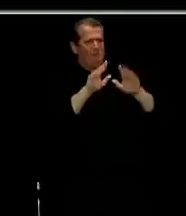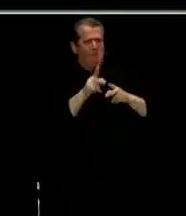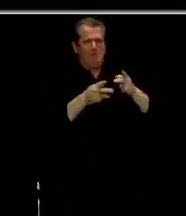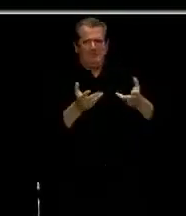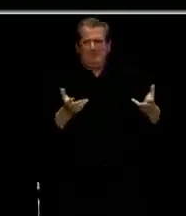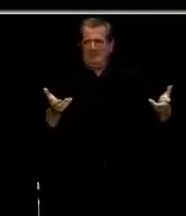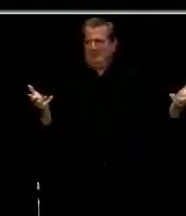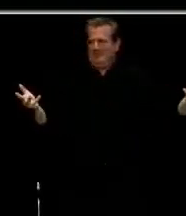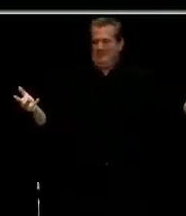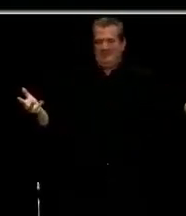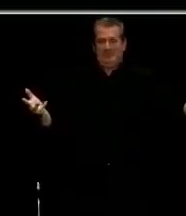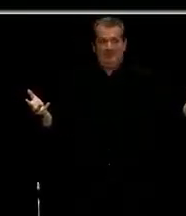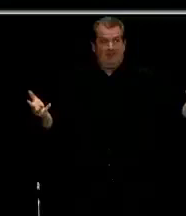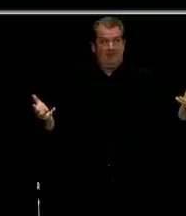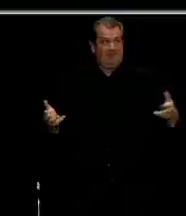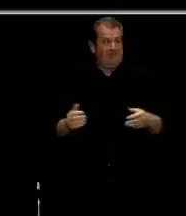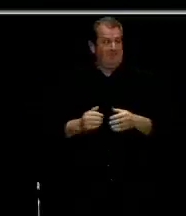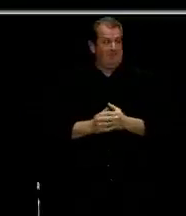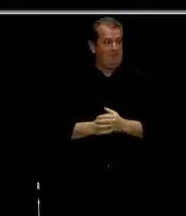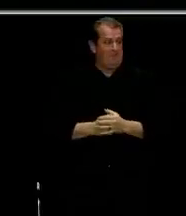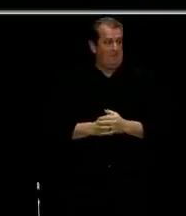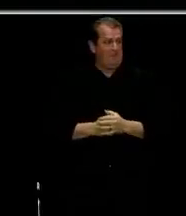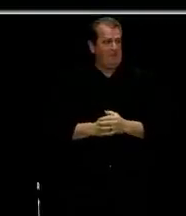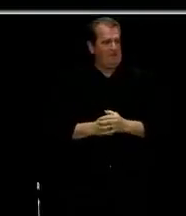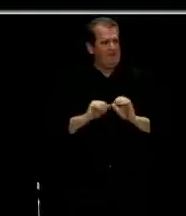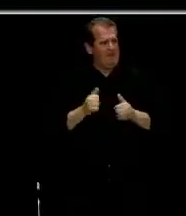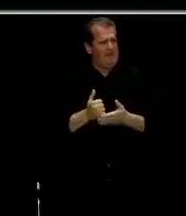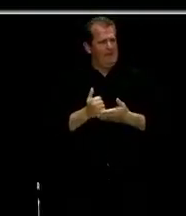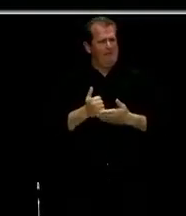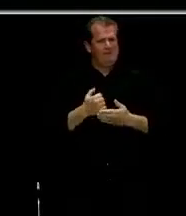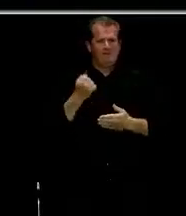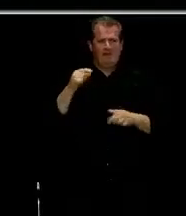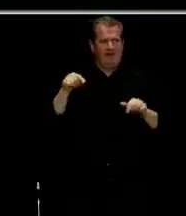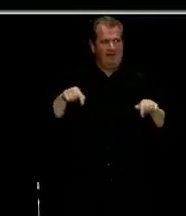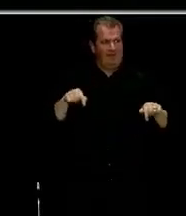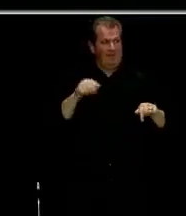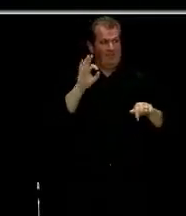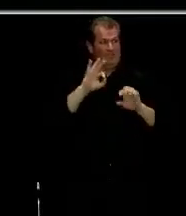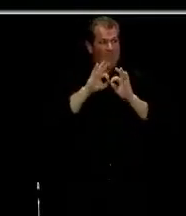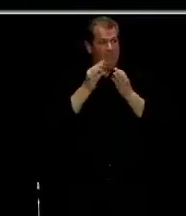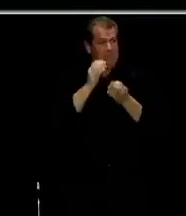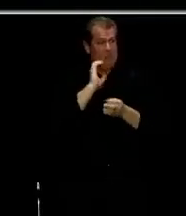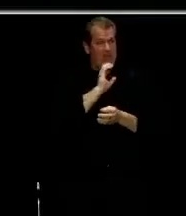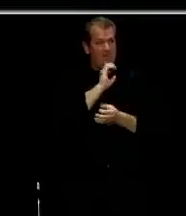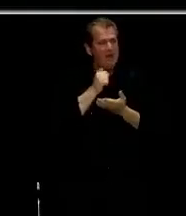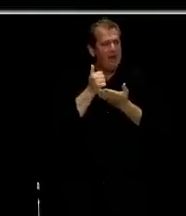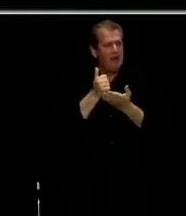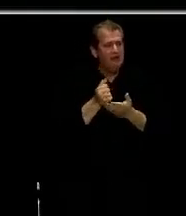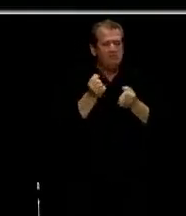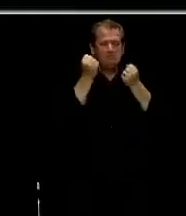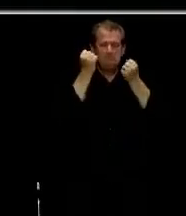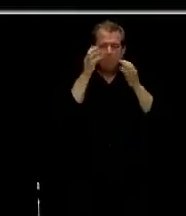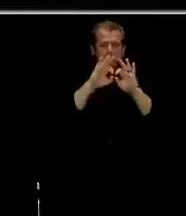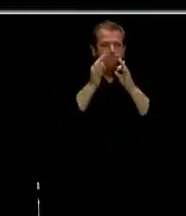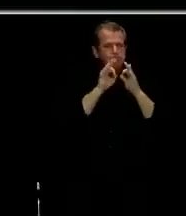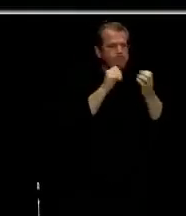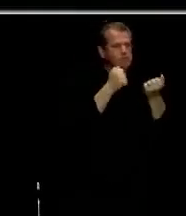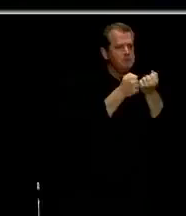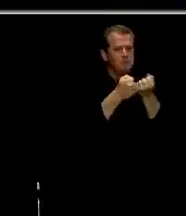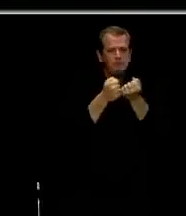here, understand that the value that it brings to so many families, whether it be